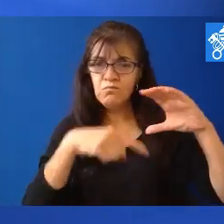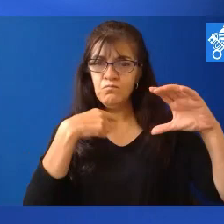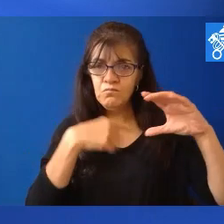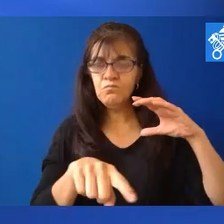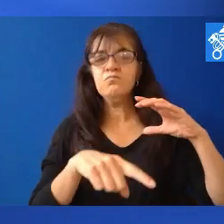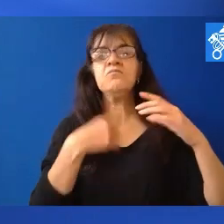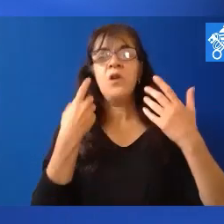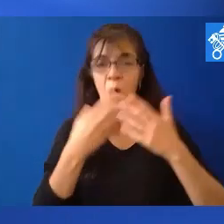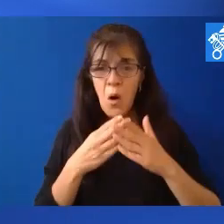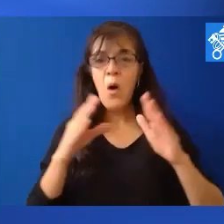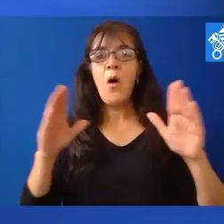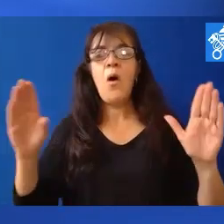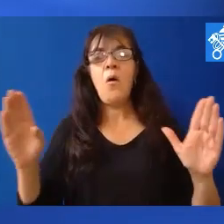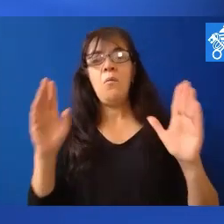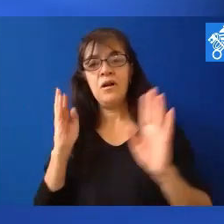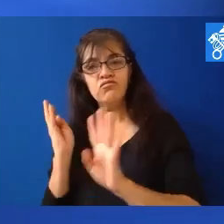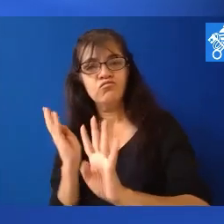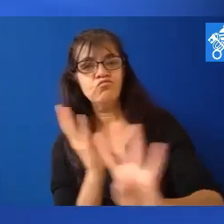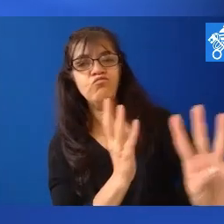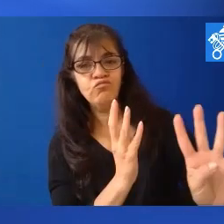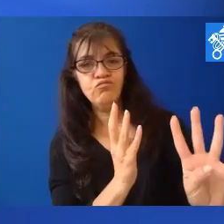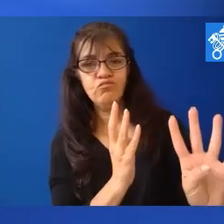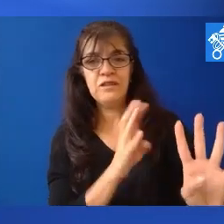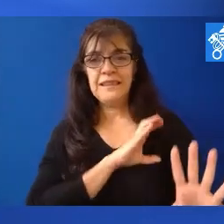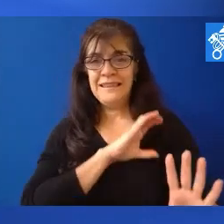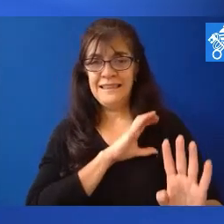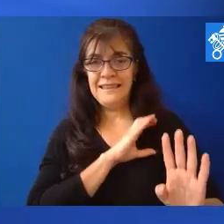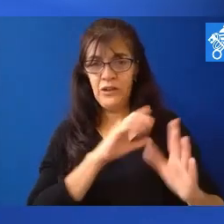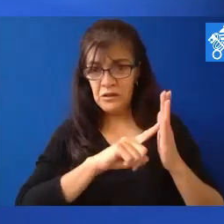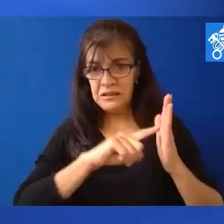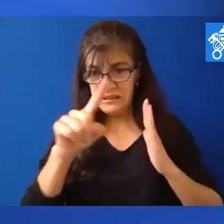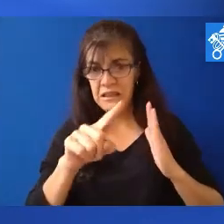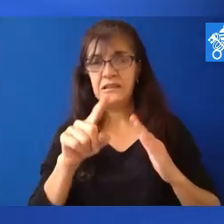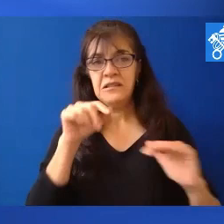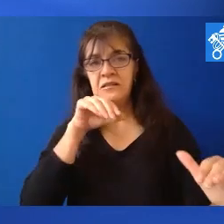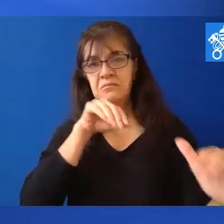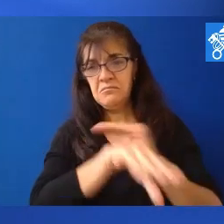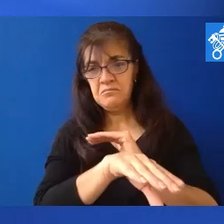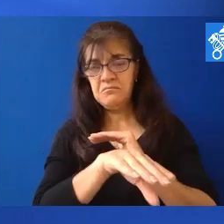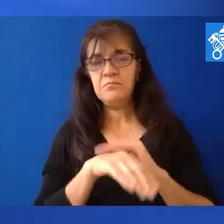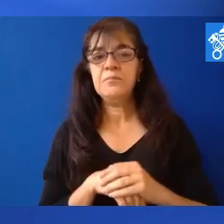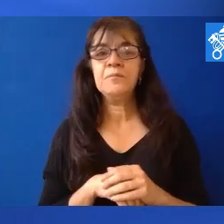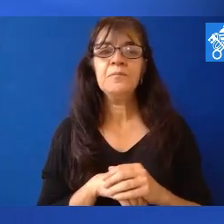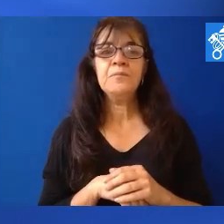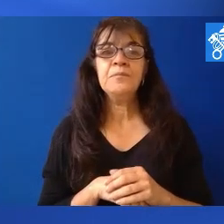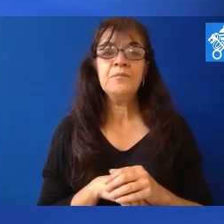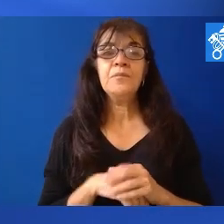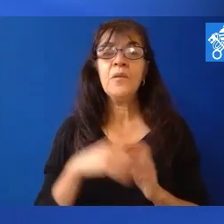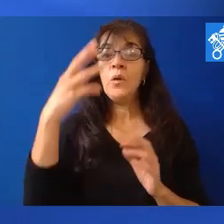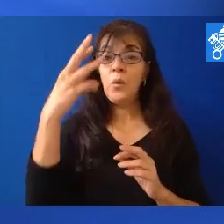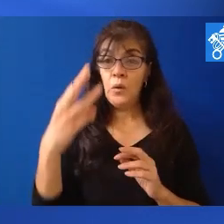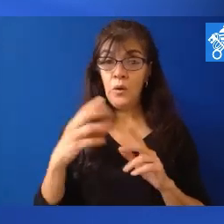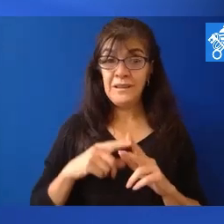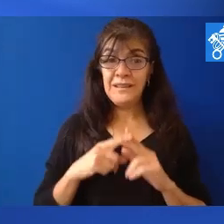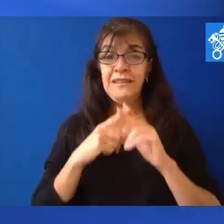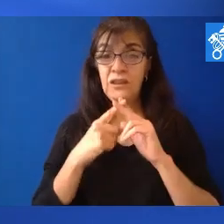gates are usually open and the security checks begin. As I said, when